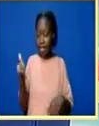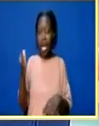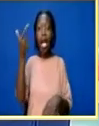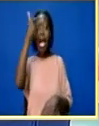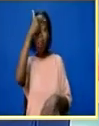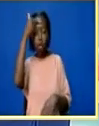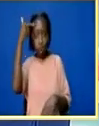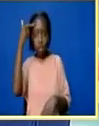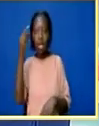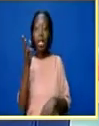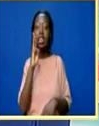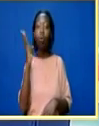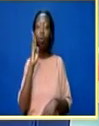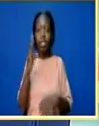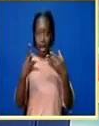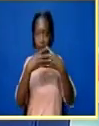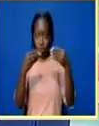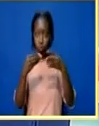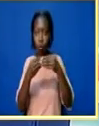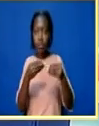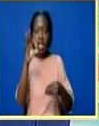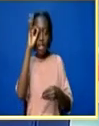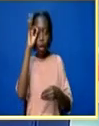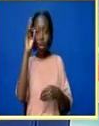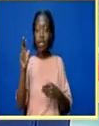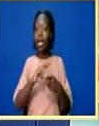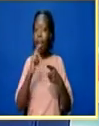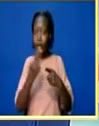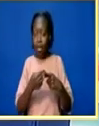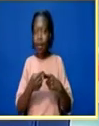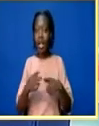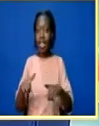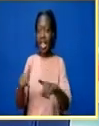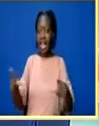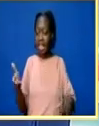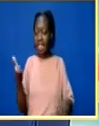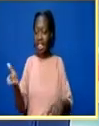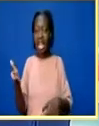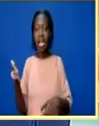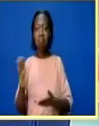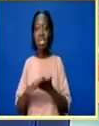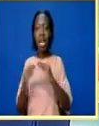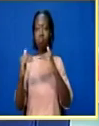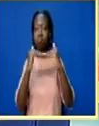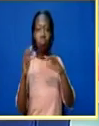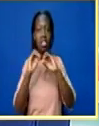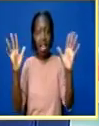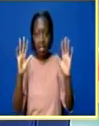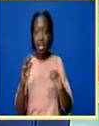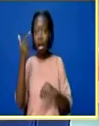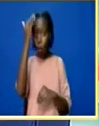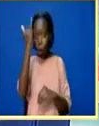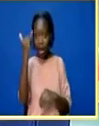droplets formed the holes. They formed the holes. Yes. From there, the ground will become uneven. Yes, true. Due to the